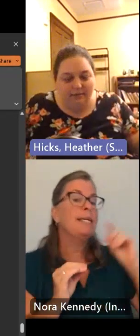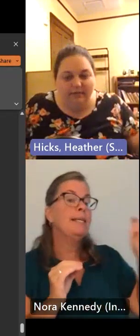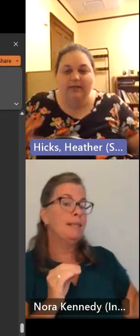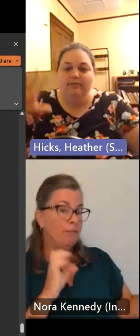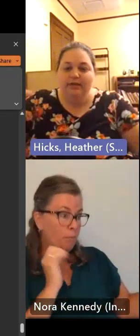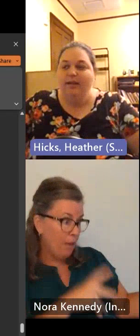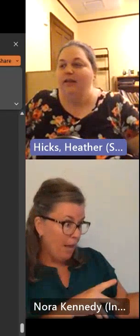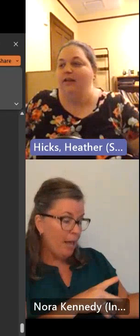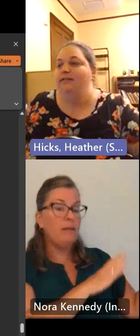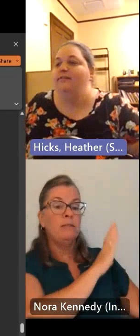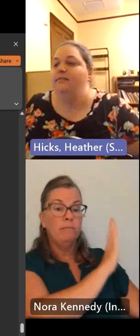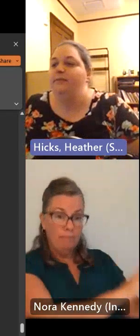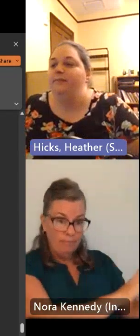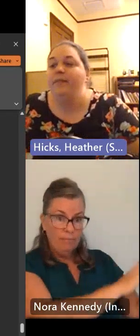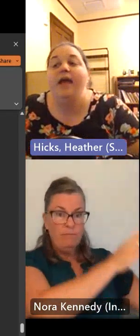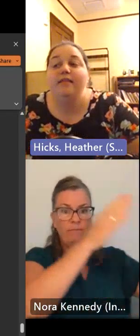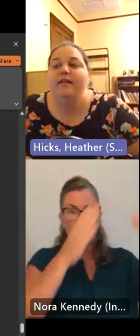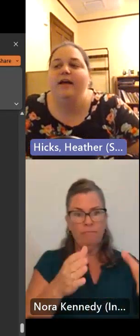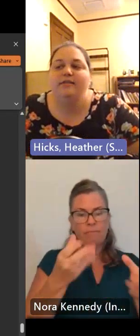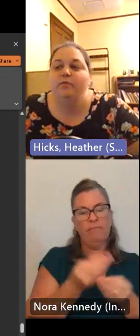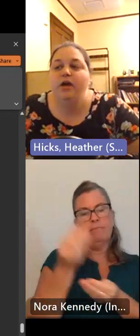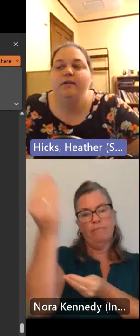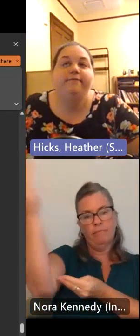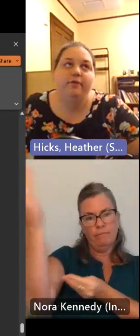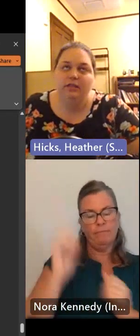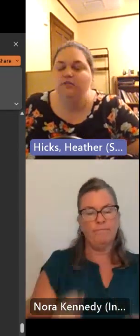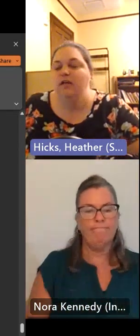working together, we can really make it accessible. And then the